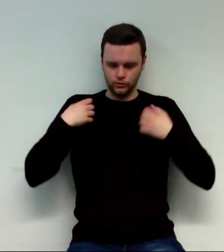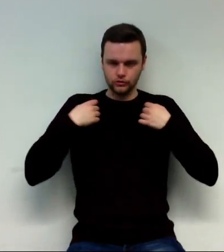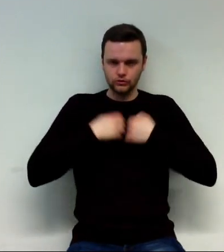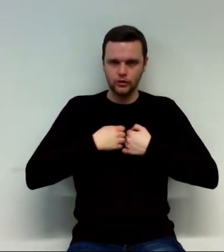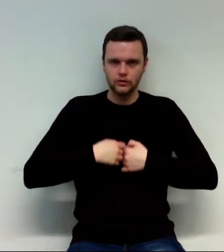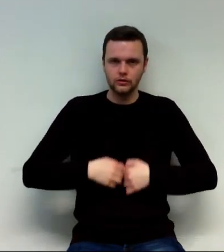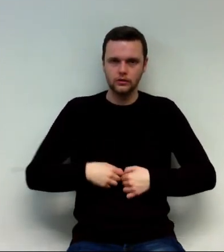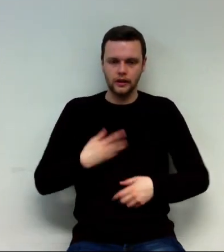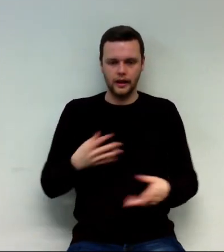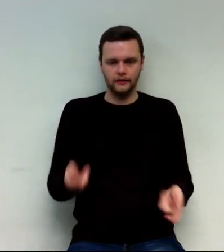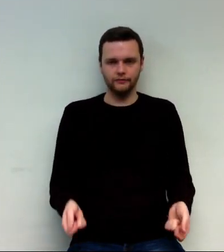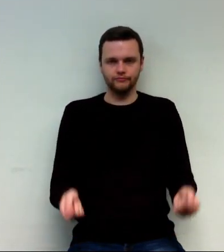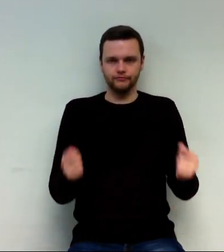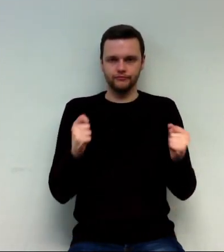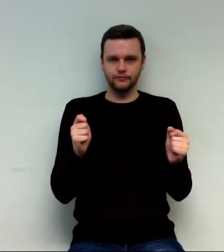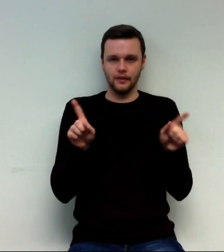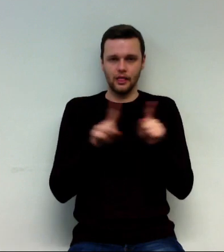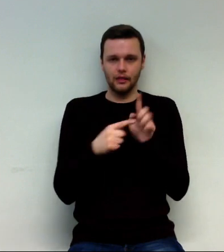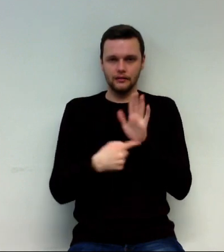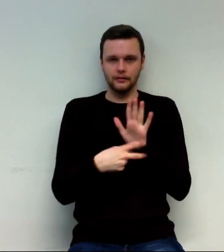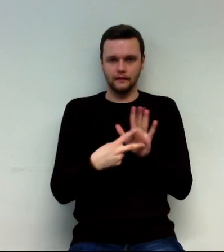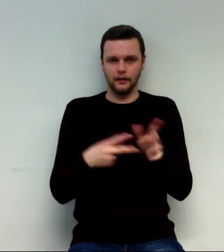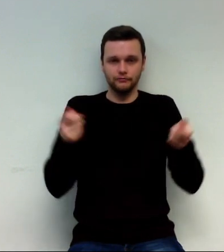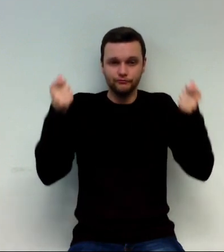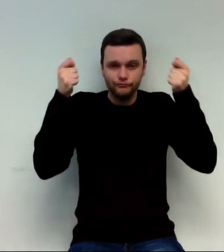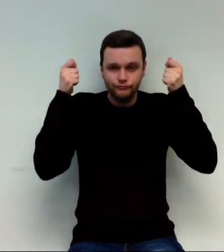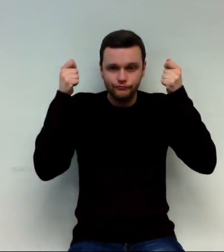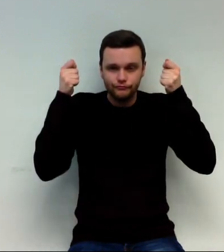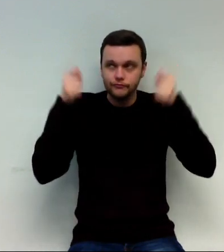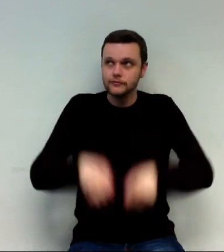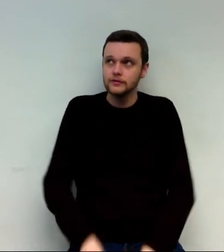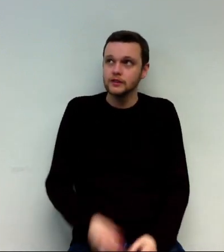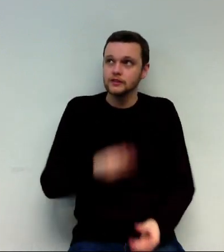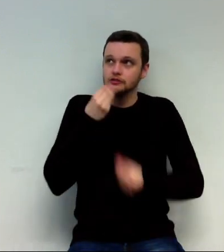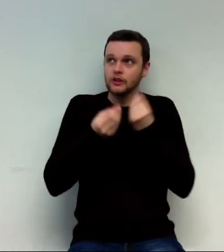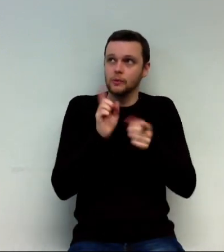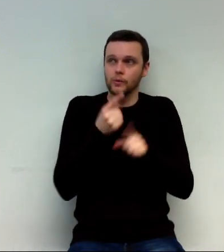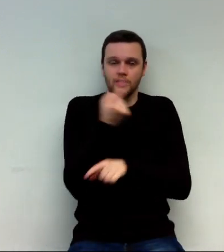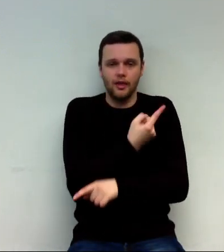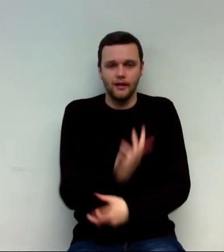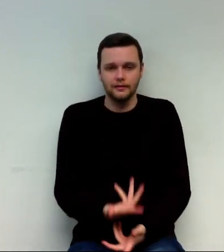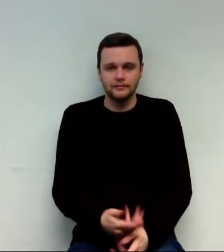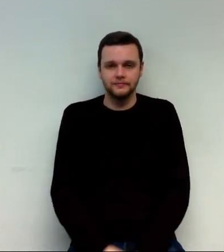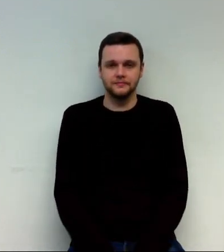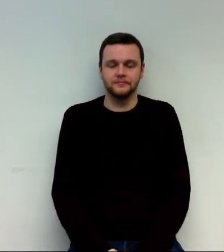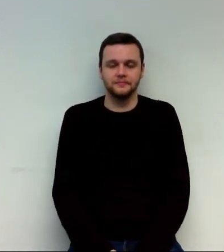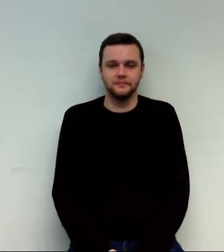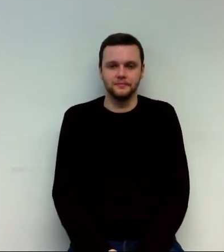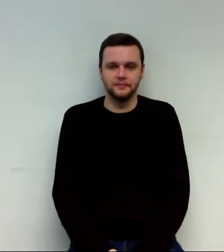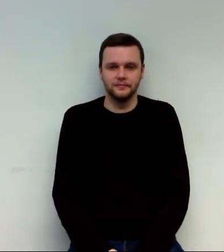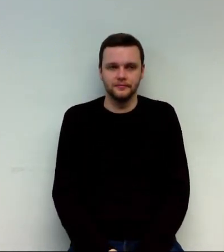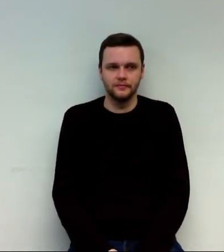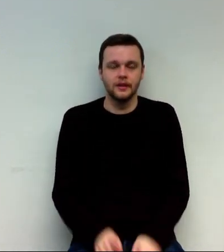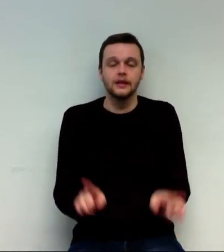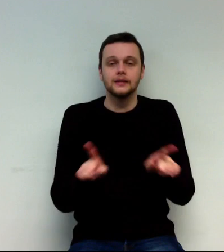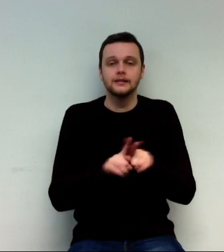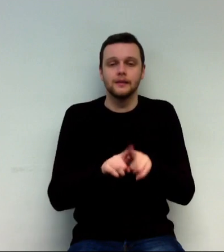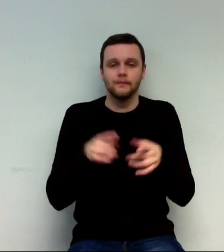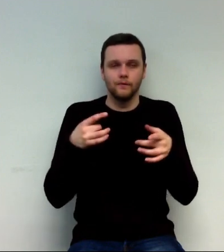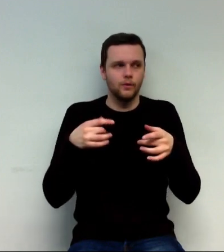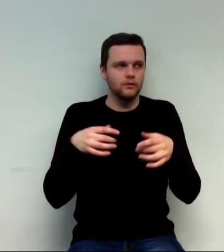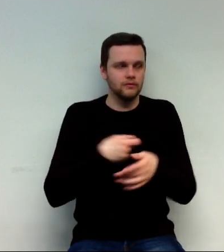of cardboard like a television, which he's placed his face through. You just describe exactly what's there, as particularly if you're posting a picture of a flyer or a